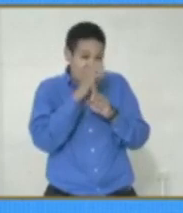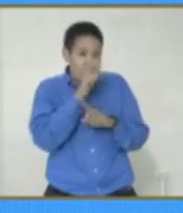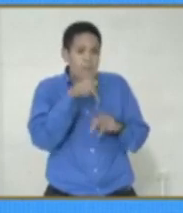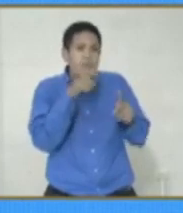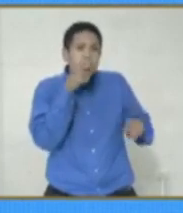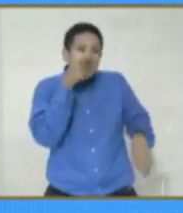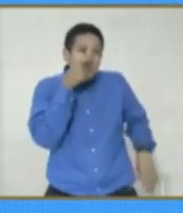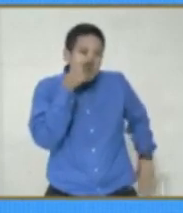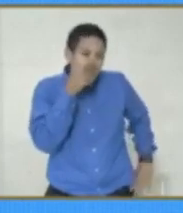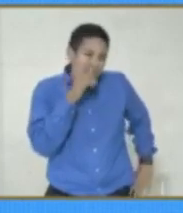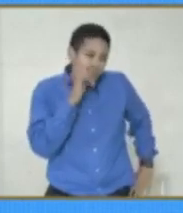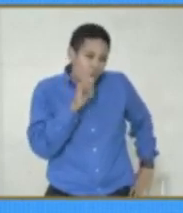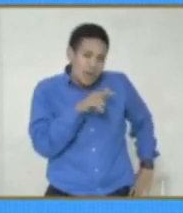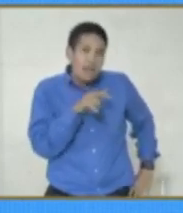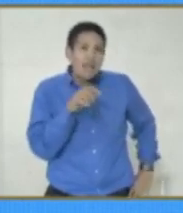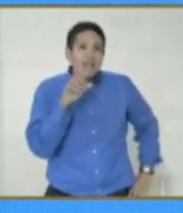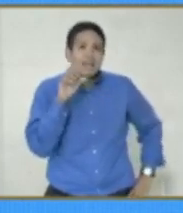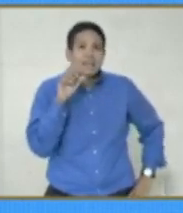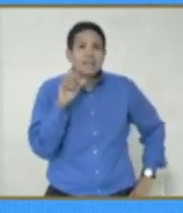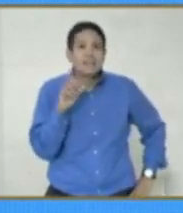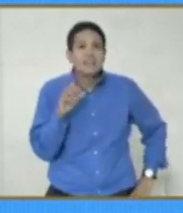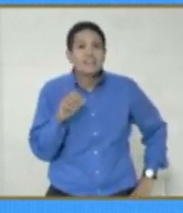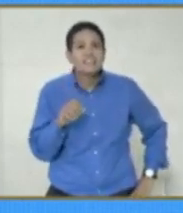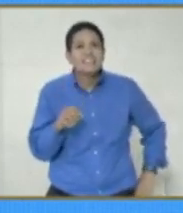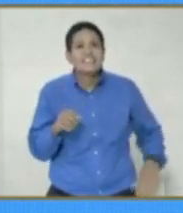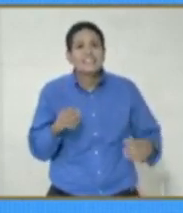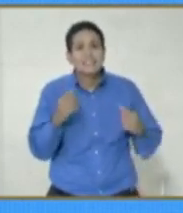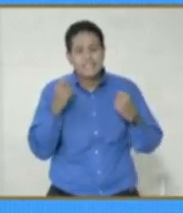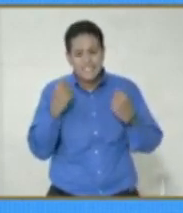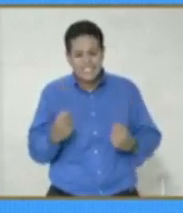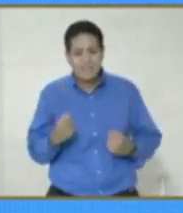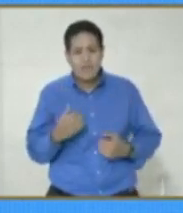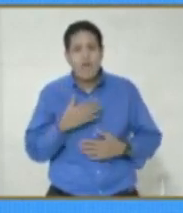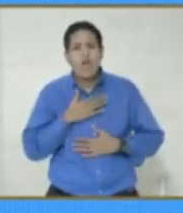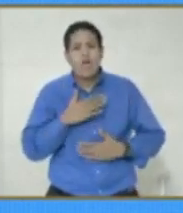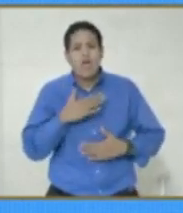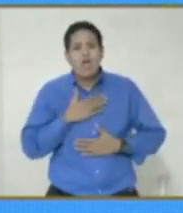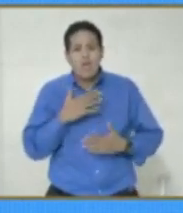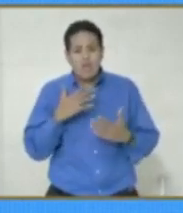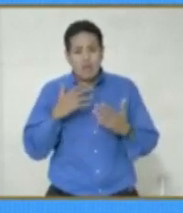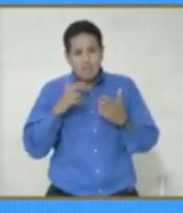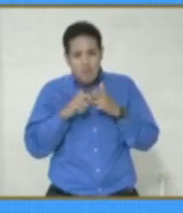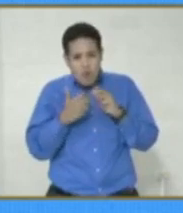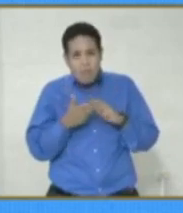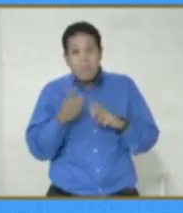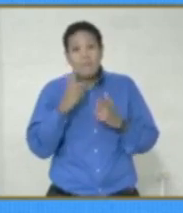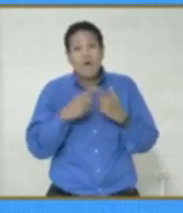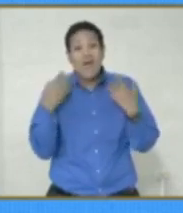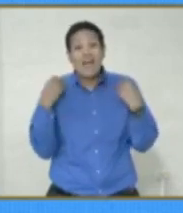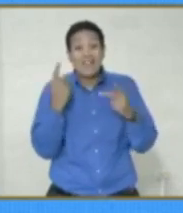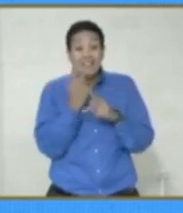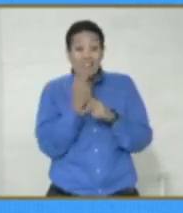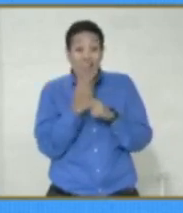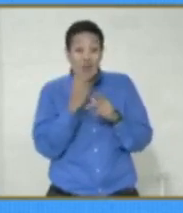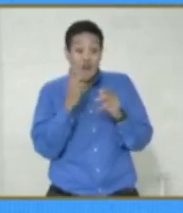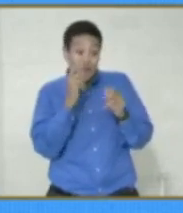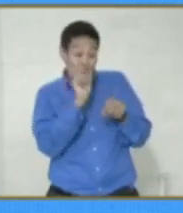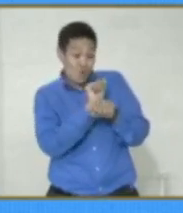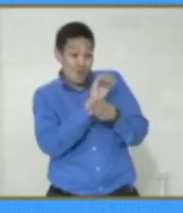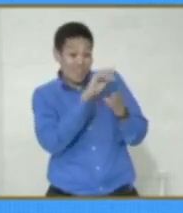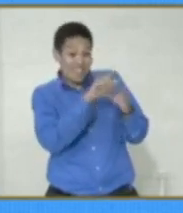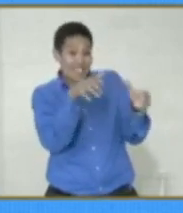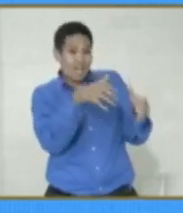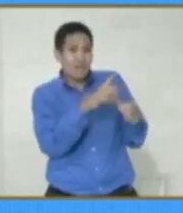We have the SARI, severe acute respiratory illnesses. The healthcare workers are also another category. But if you have been